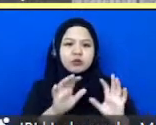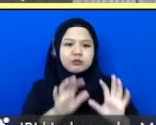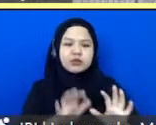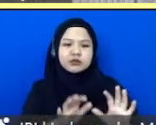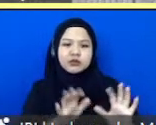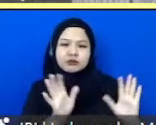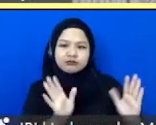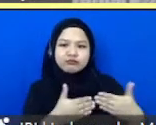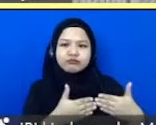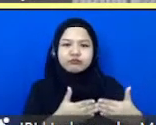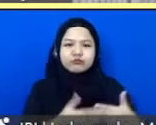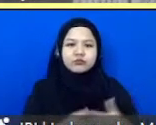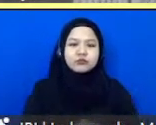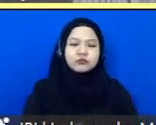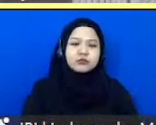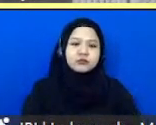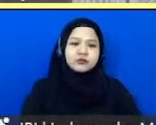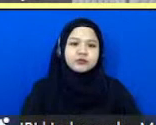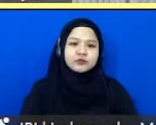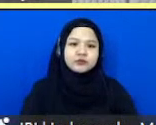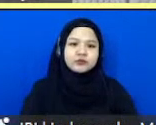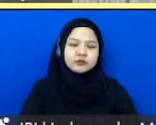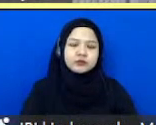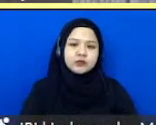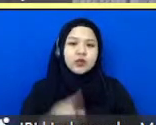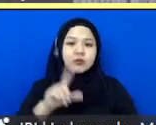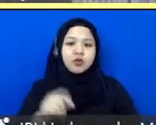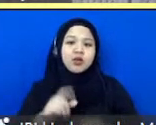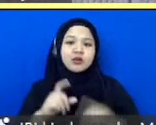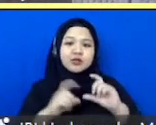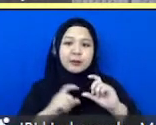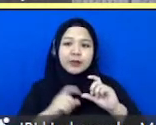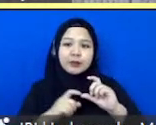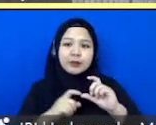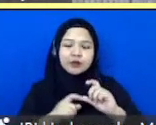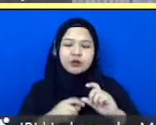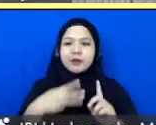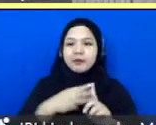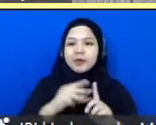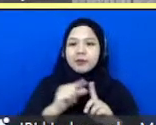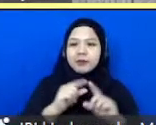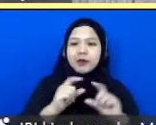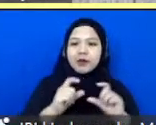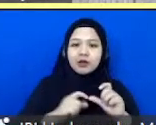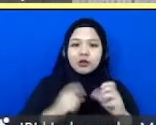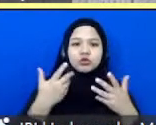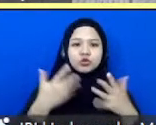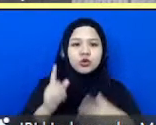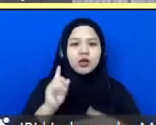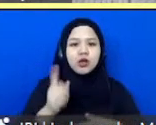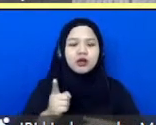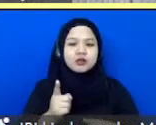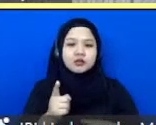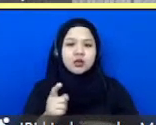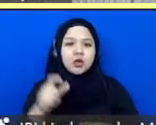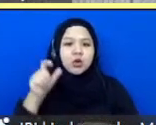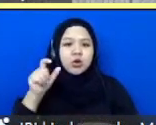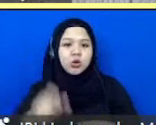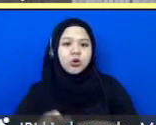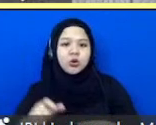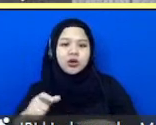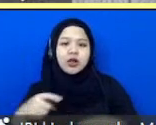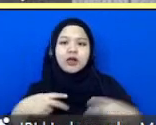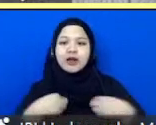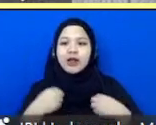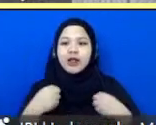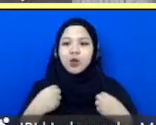In September, the BPS was going to have interviewers going house to house to